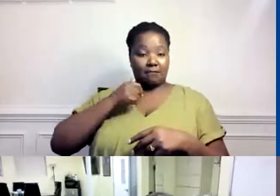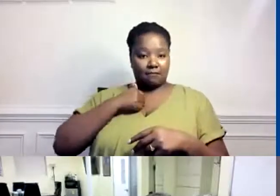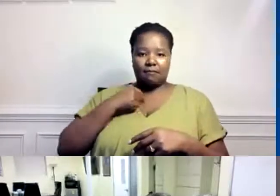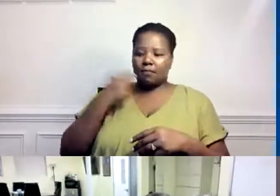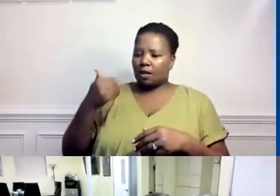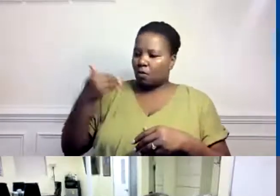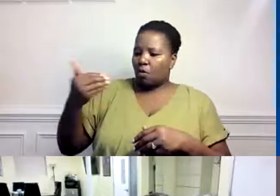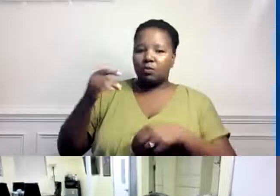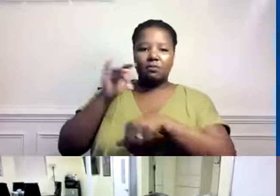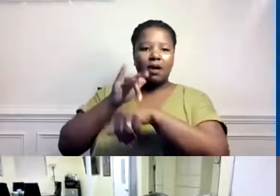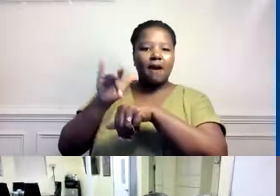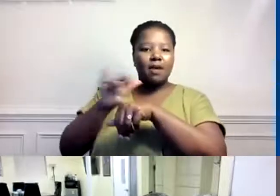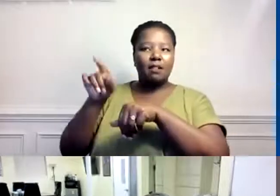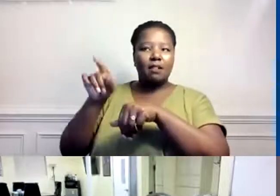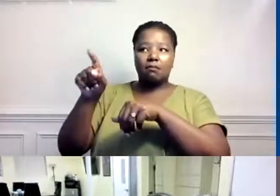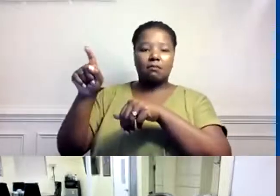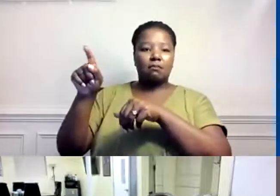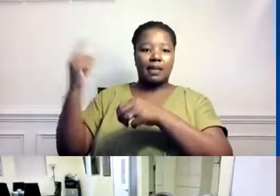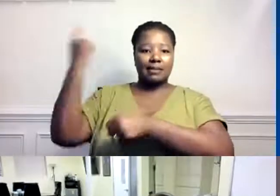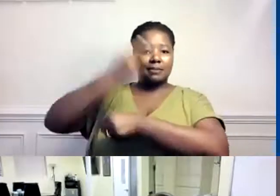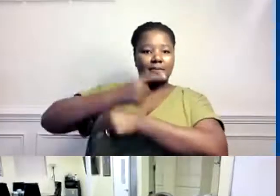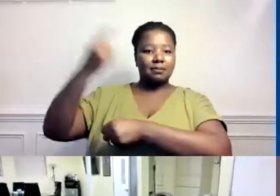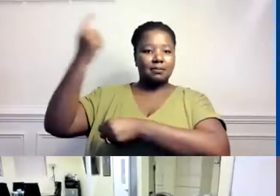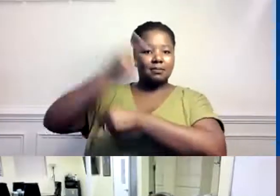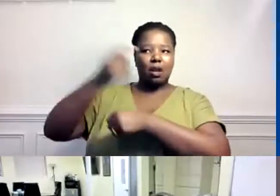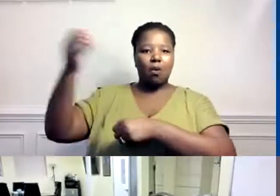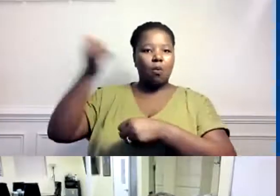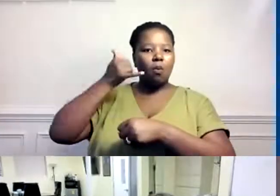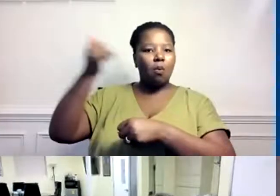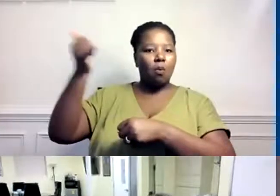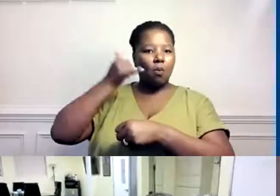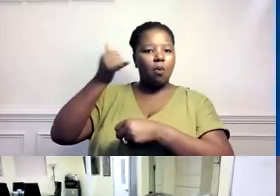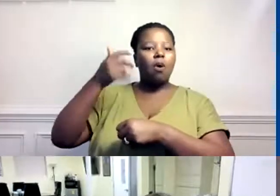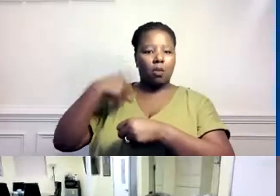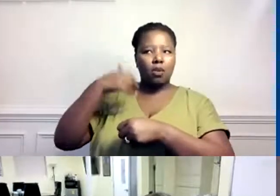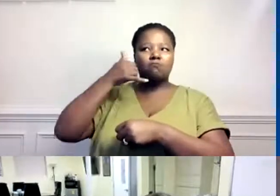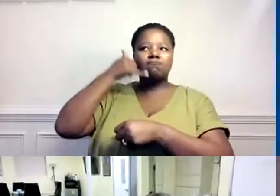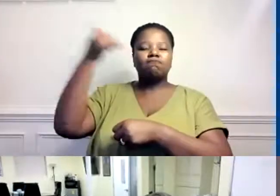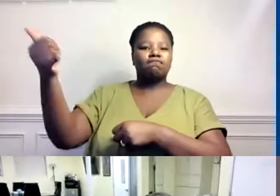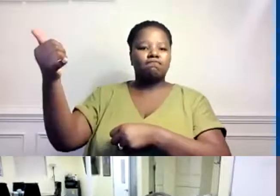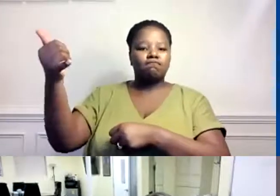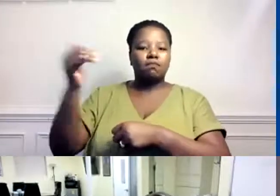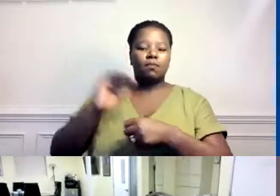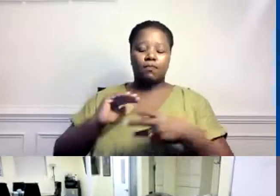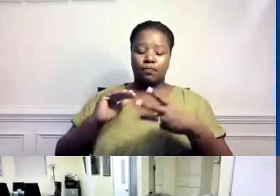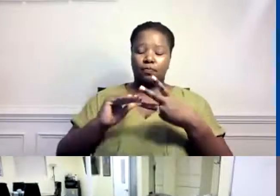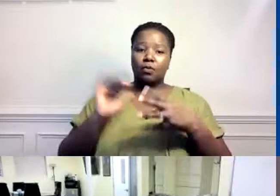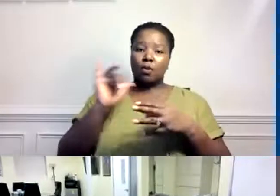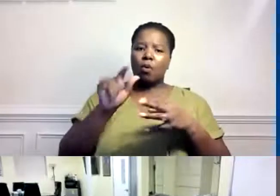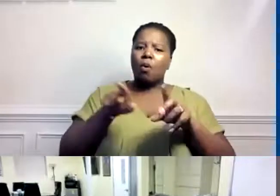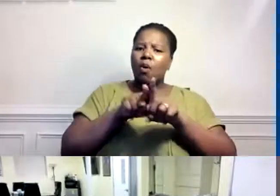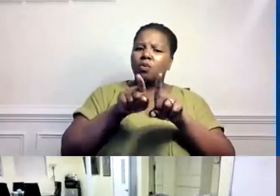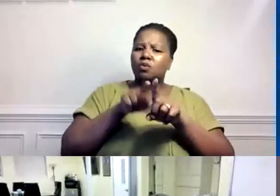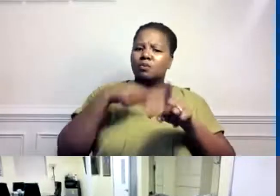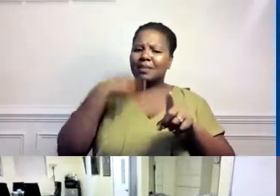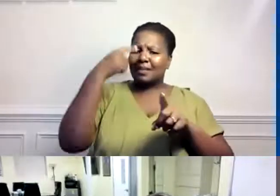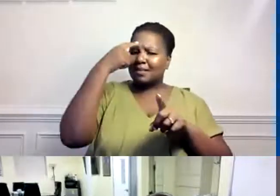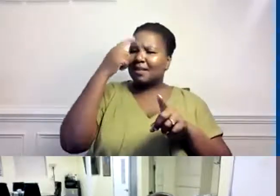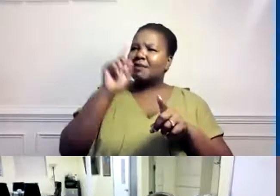for daily phone calls if necessary. But I think really understanding what are the